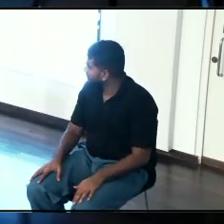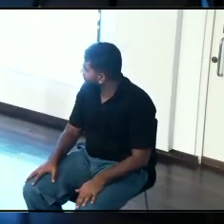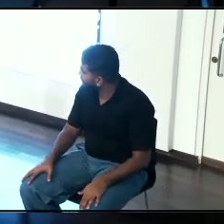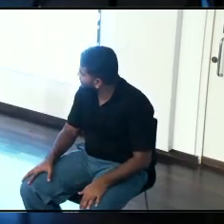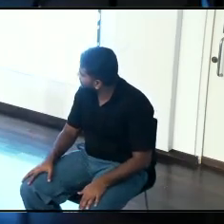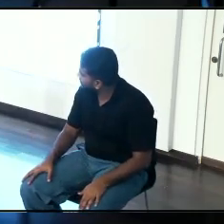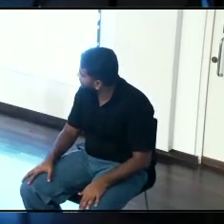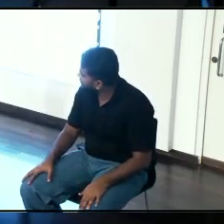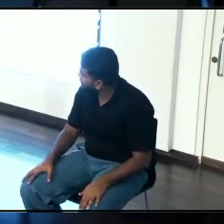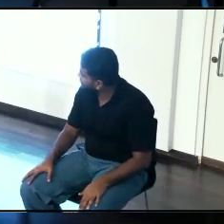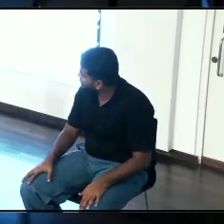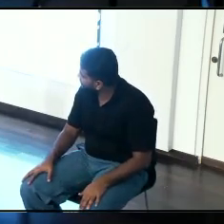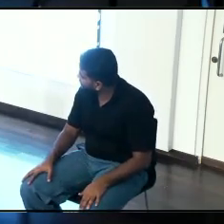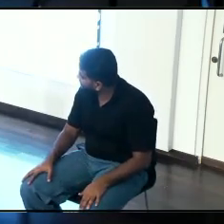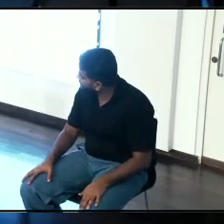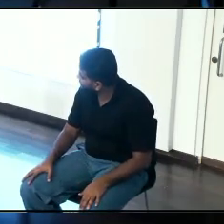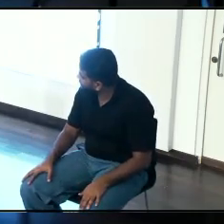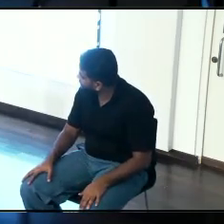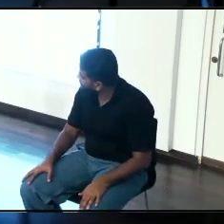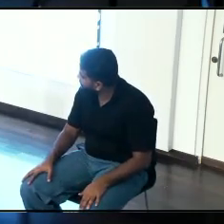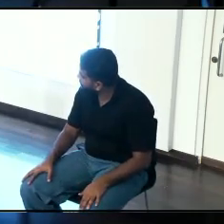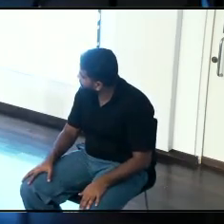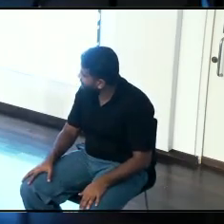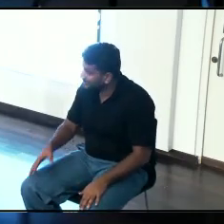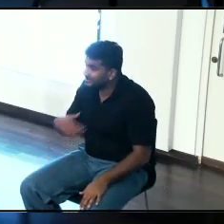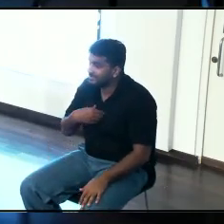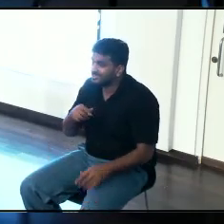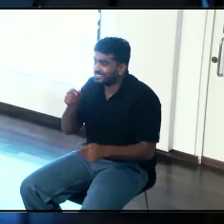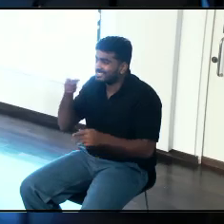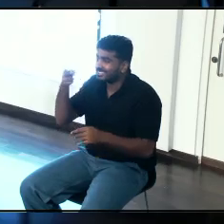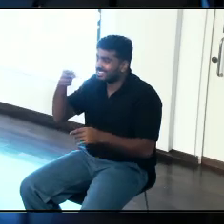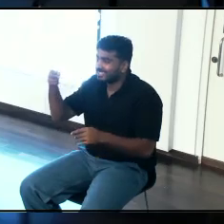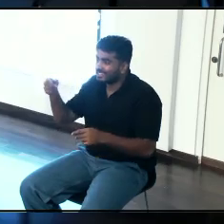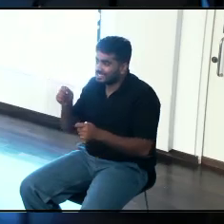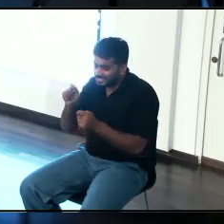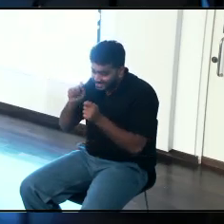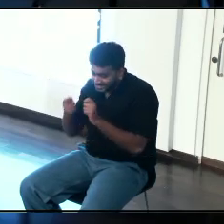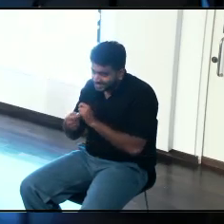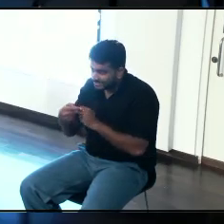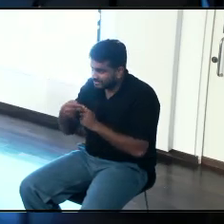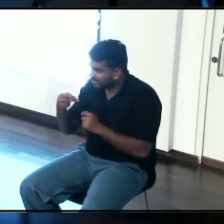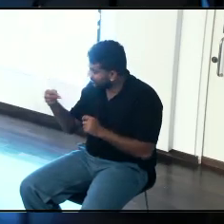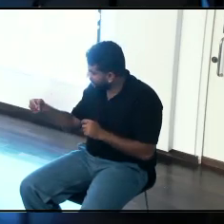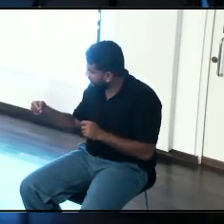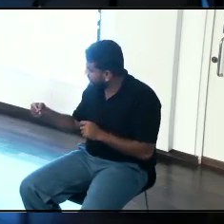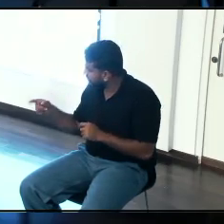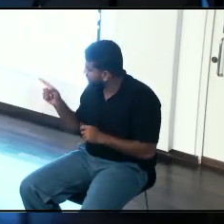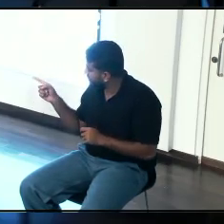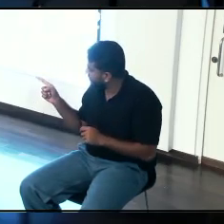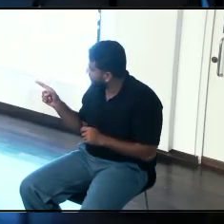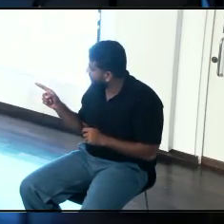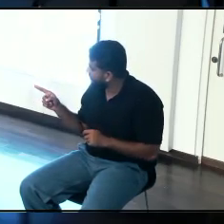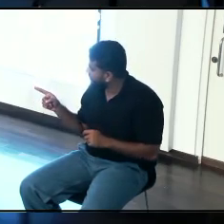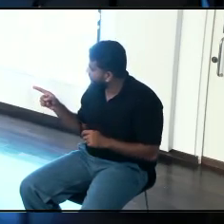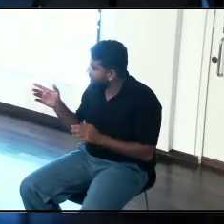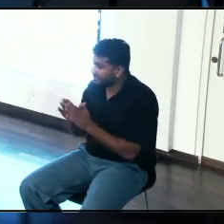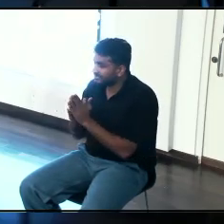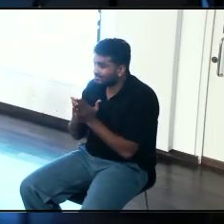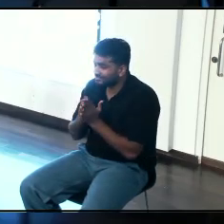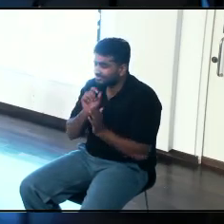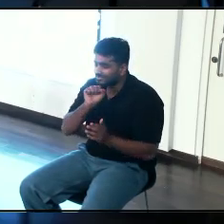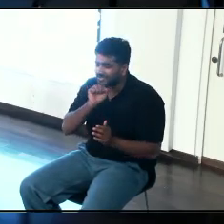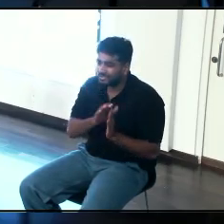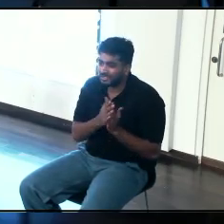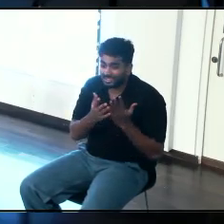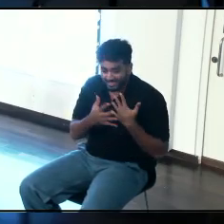decided to deboss the title, which again was actually a take from Robert's Bombay Imagined book.